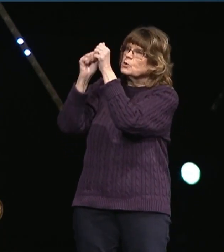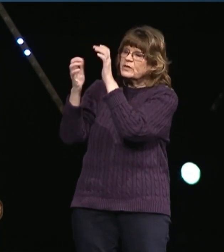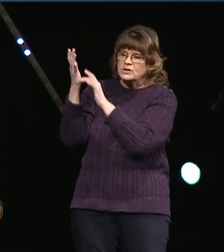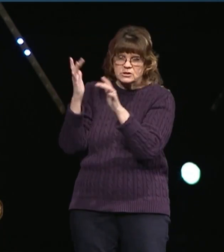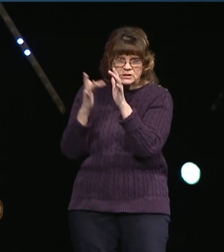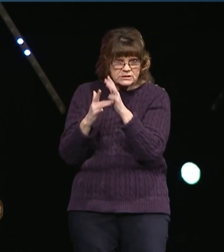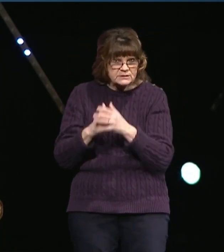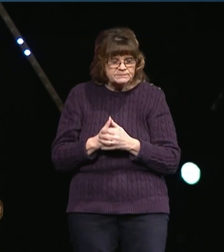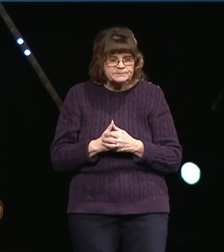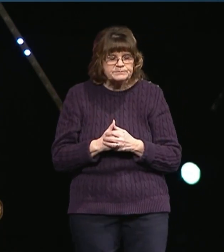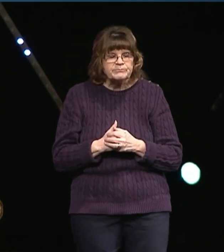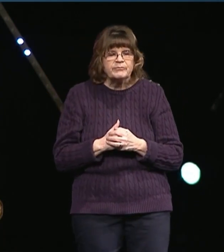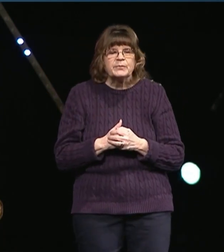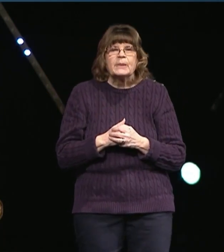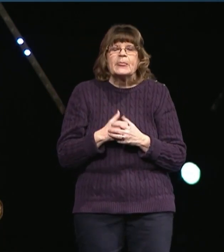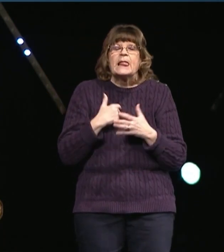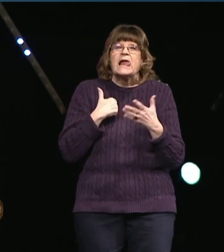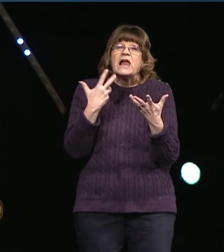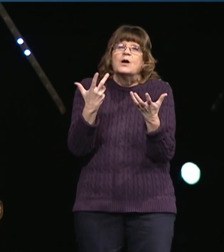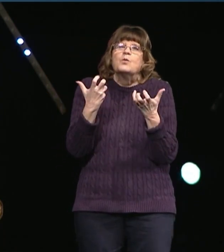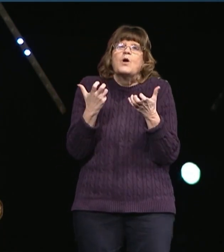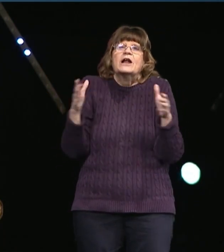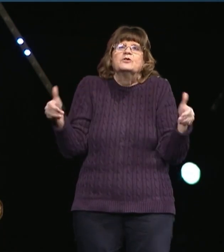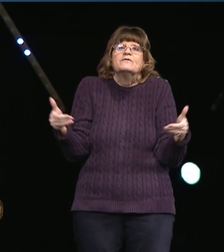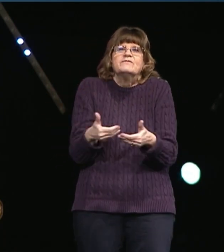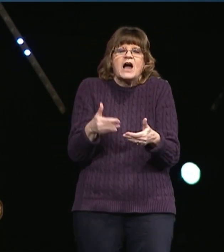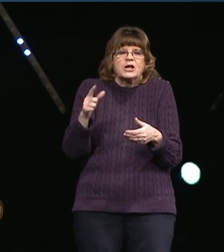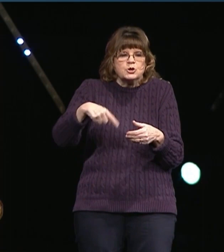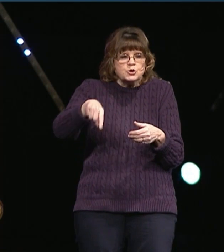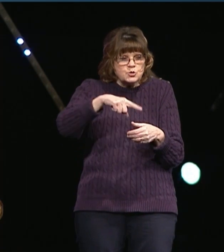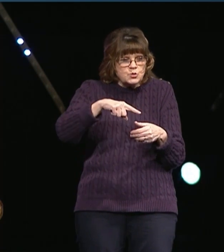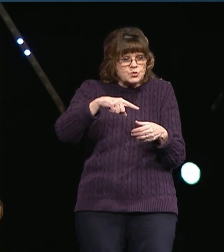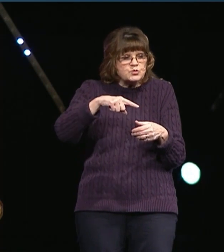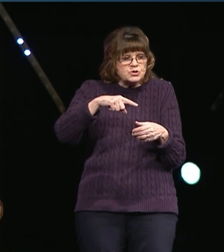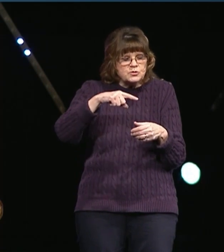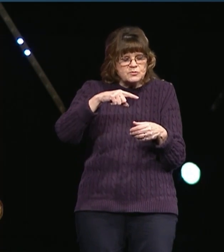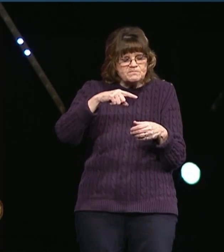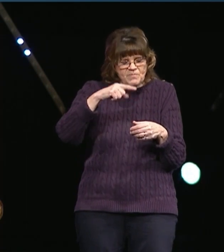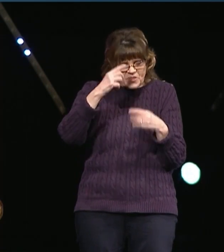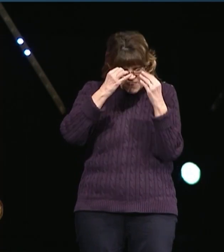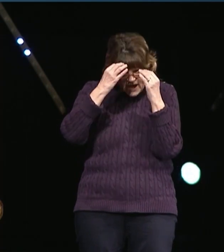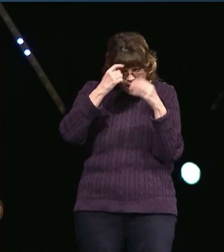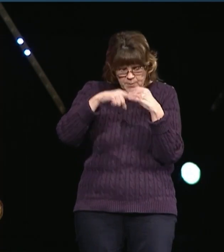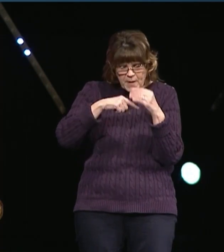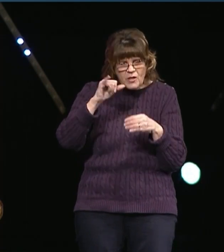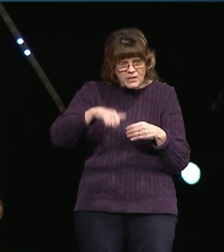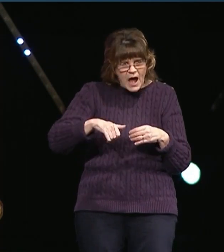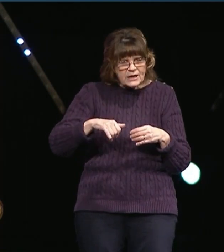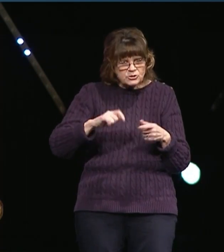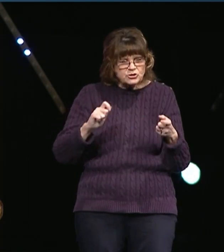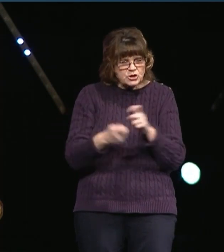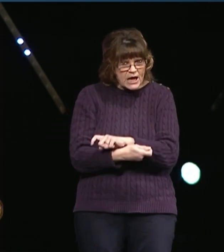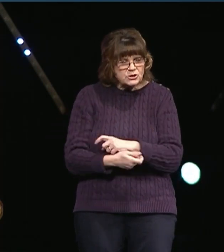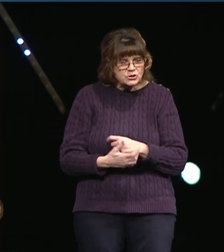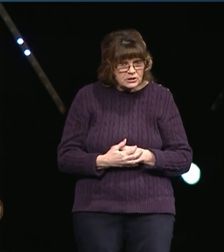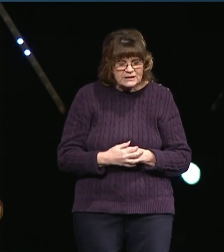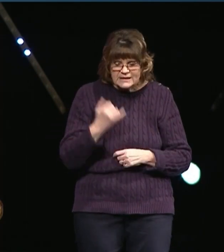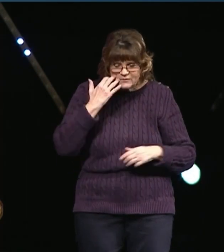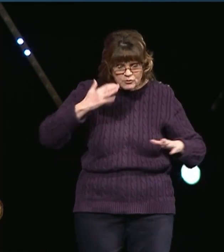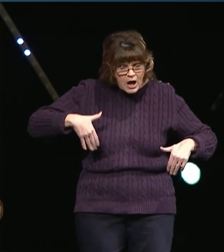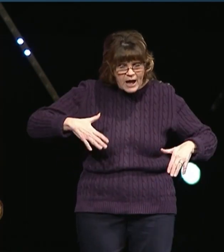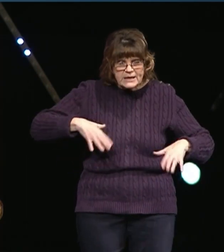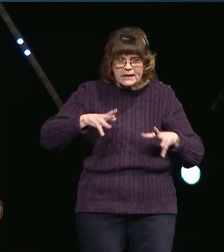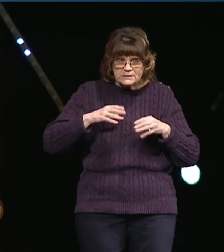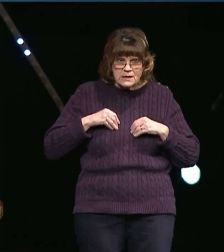And I would like to invite you to explore that kind of transformation. And so I'm done here in just